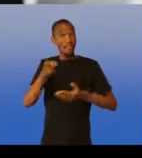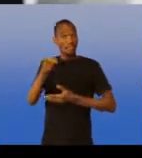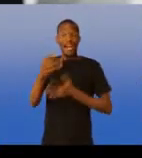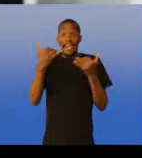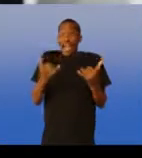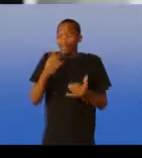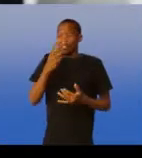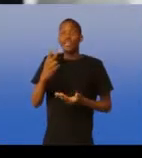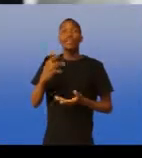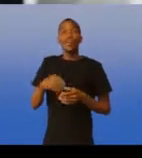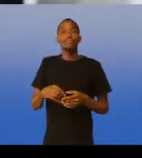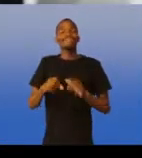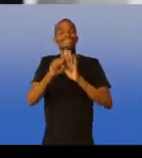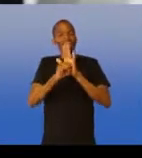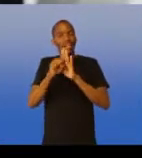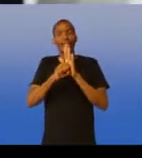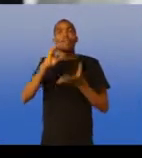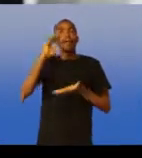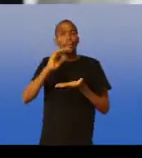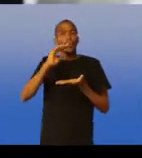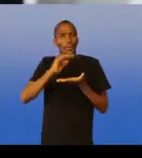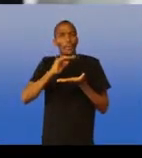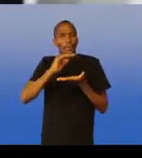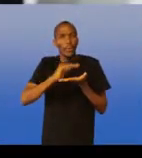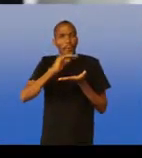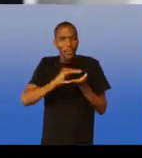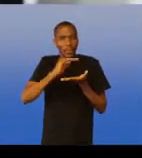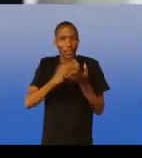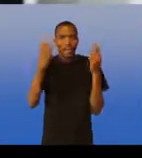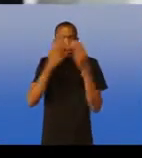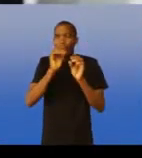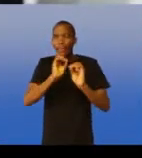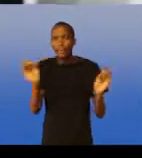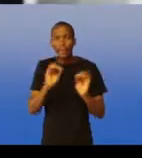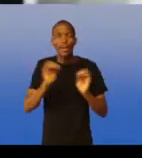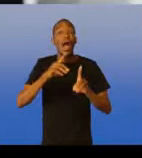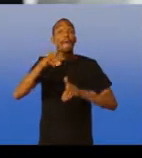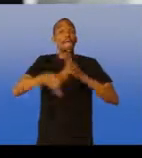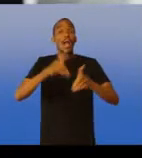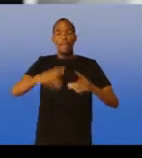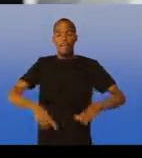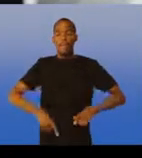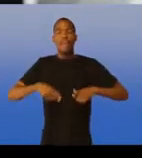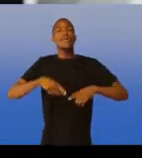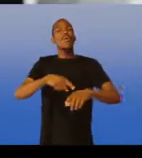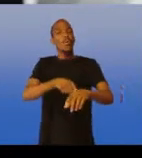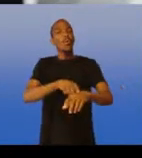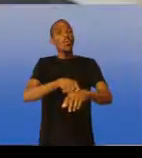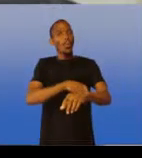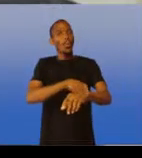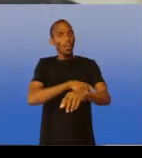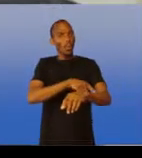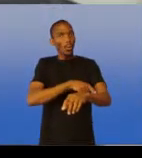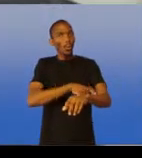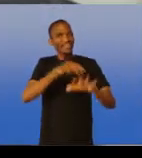are seeing lesser and lesser and lesser side effects. And we are seeing people living longer and longer on treatment.